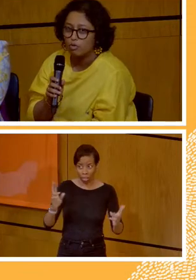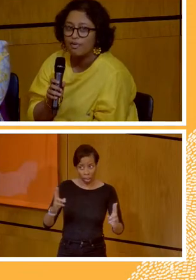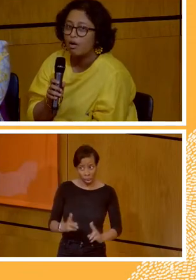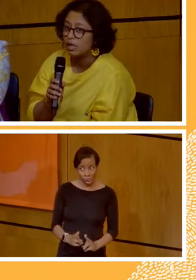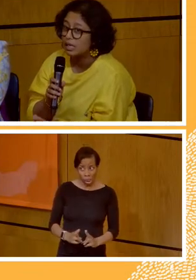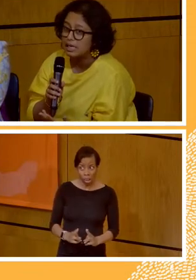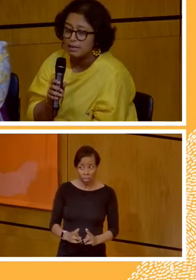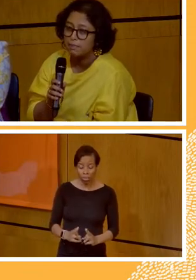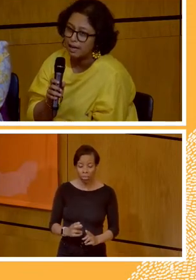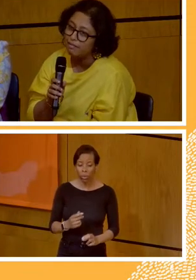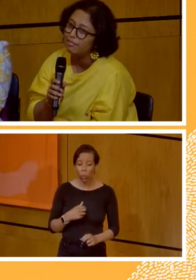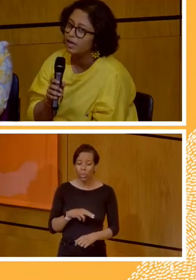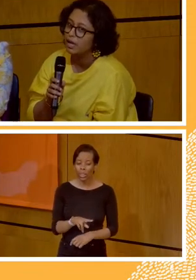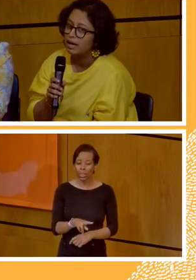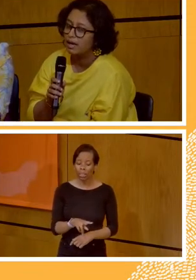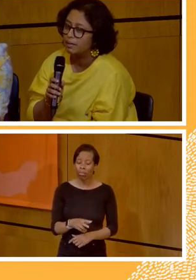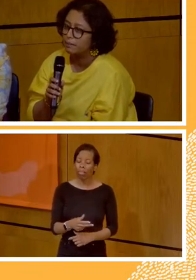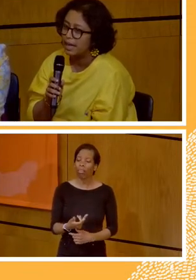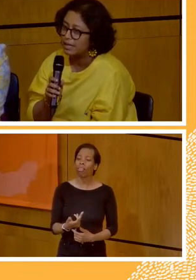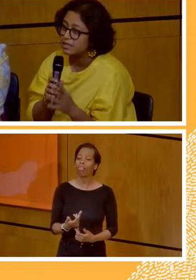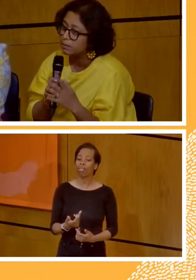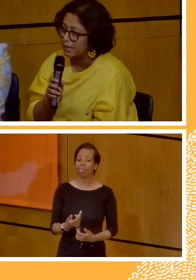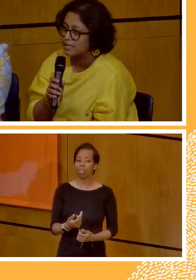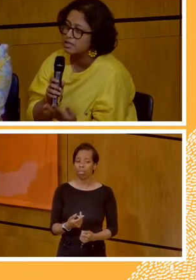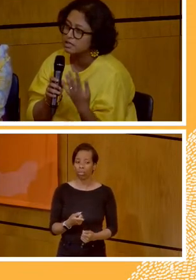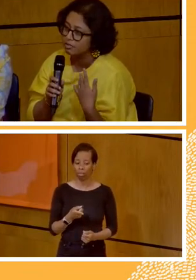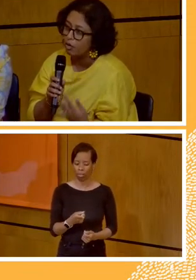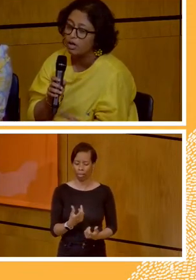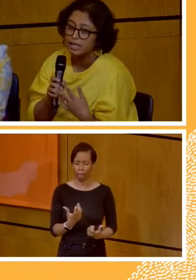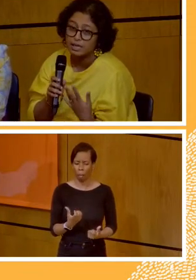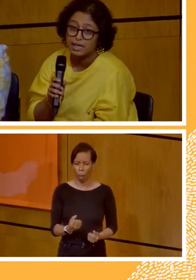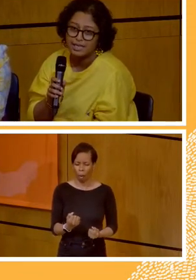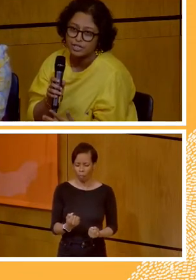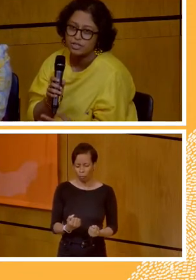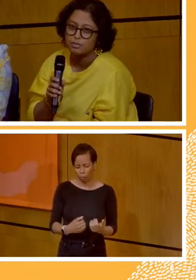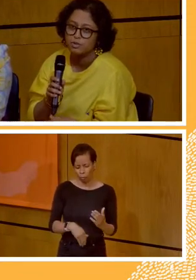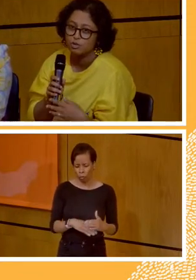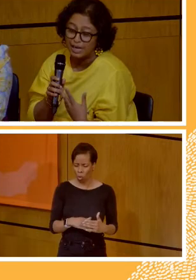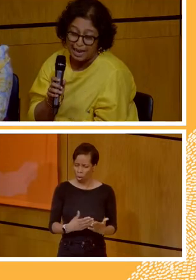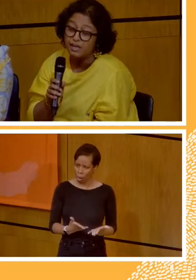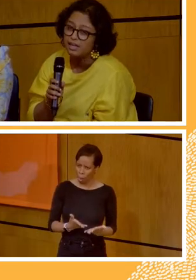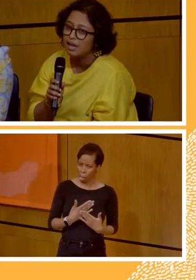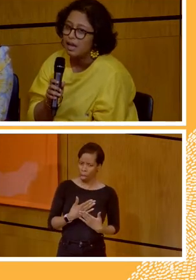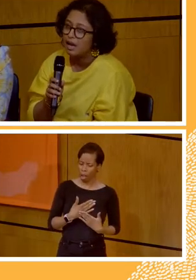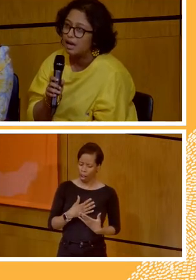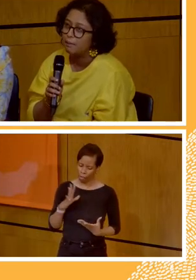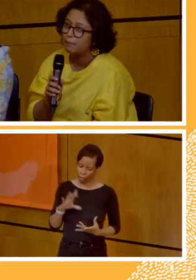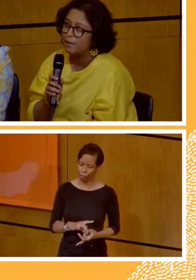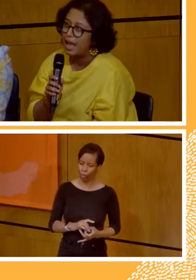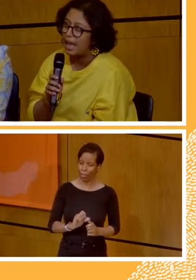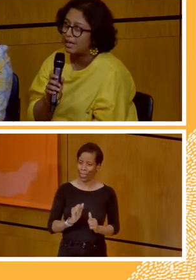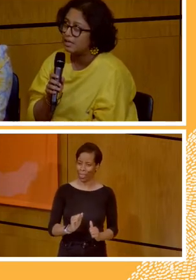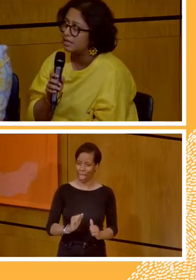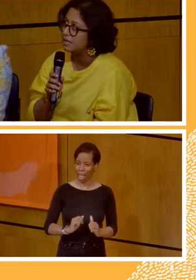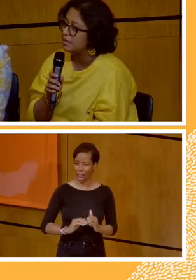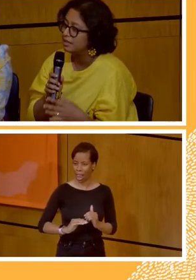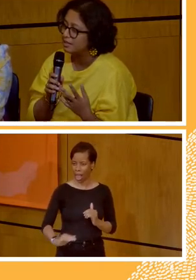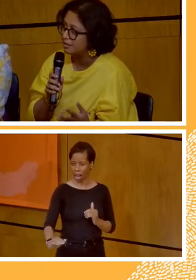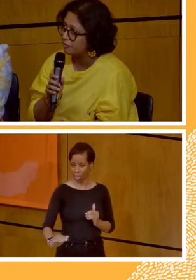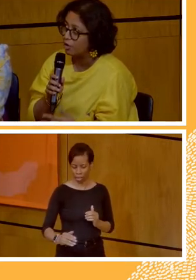extremely profound and deep love. That is the basis for their relationship to land.